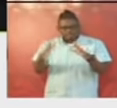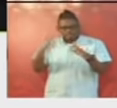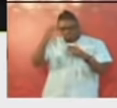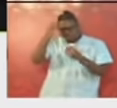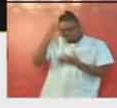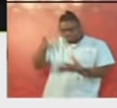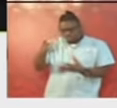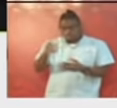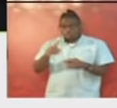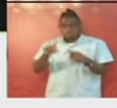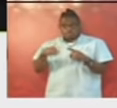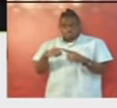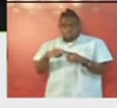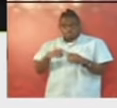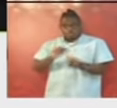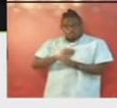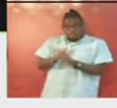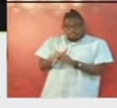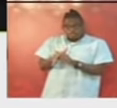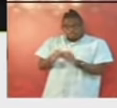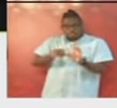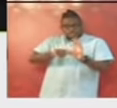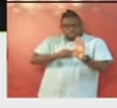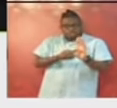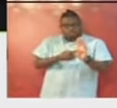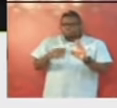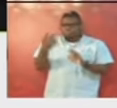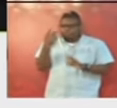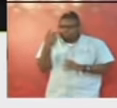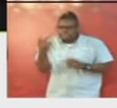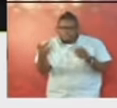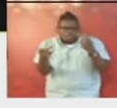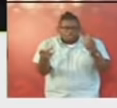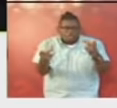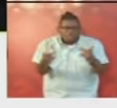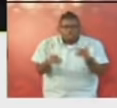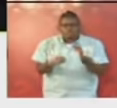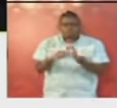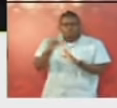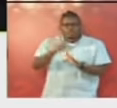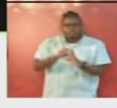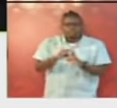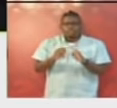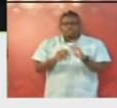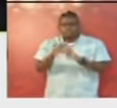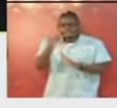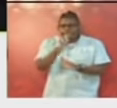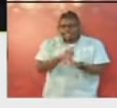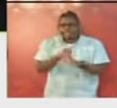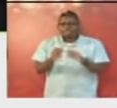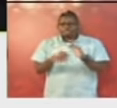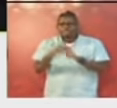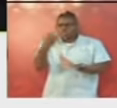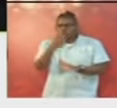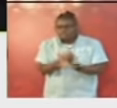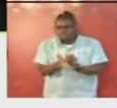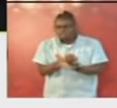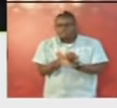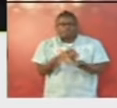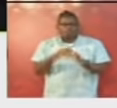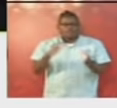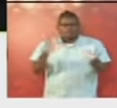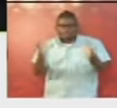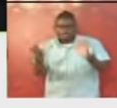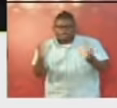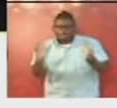were able to look at the results that they were getting in April, May, June going forward and compare it to what the results they had